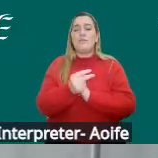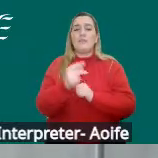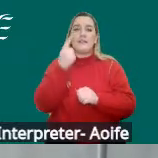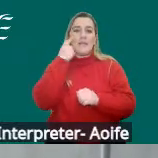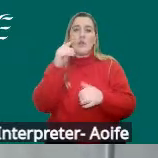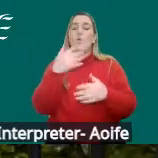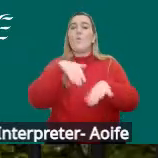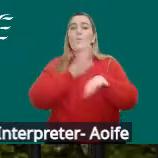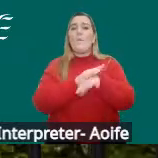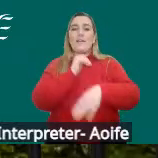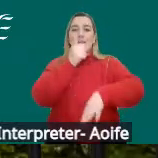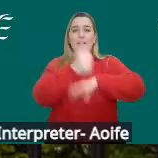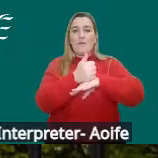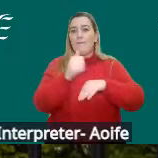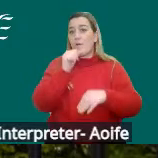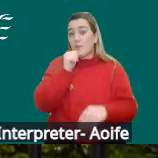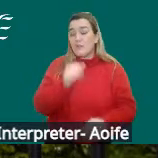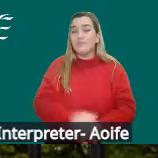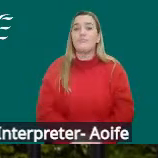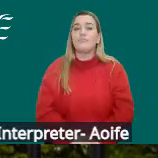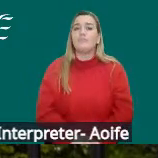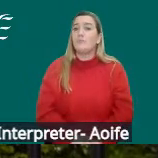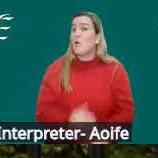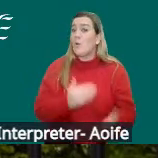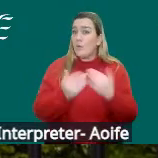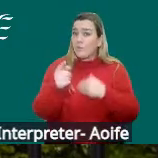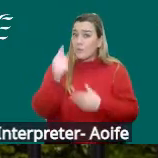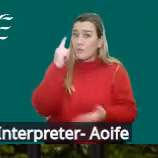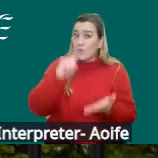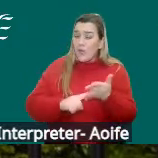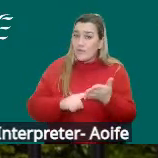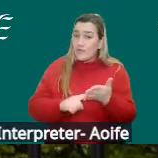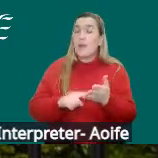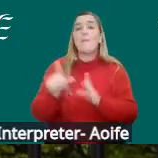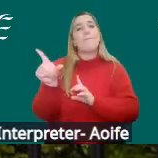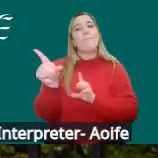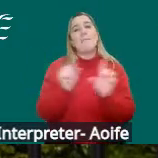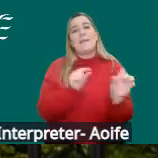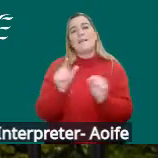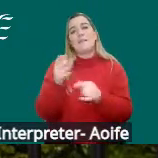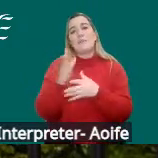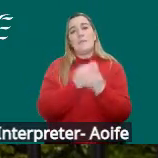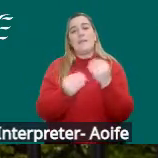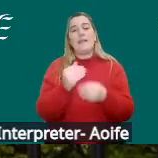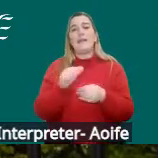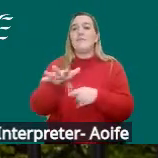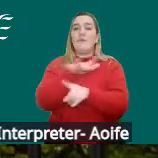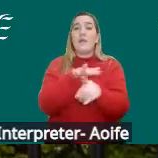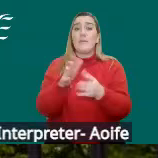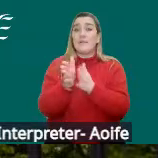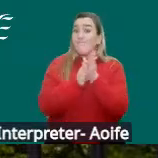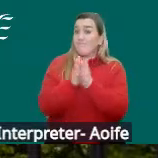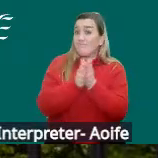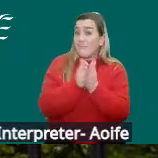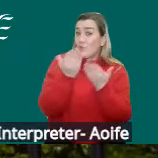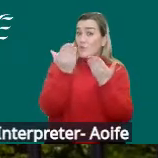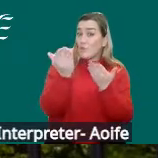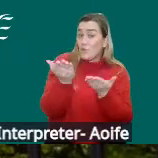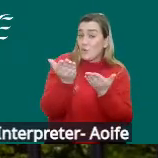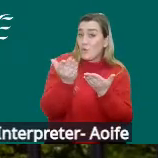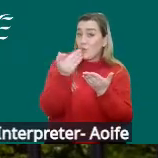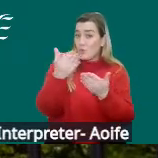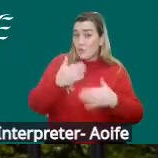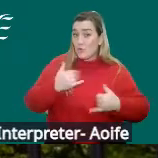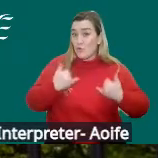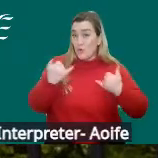remember, whatever you choose to do, pick something in an environment that motivates you, that you enjoy doing, that